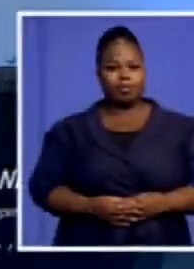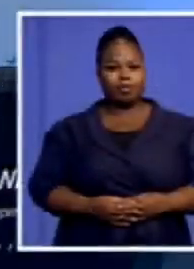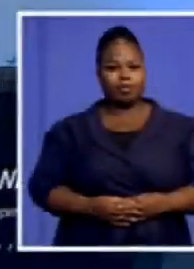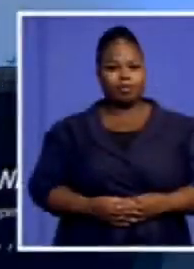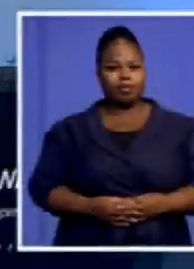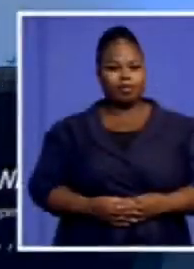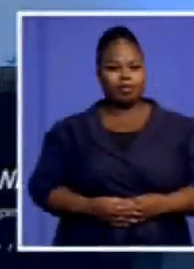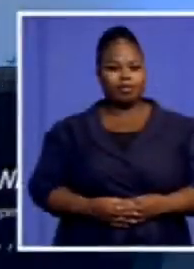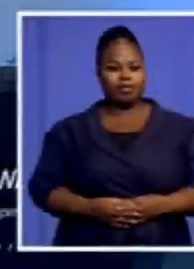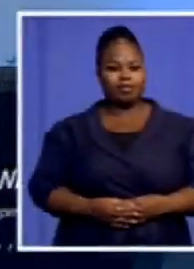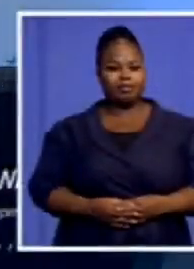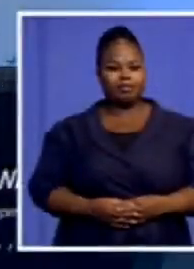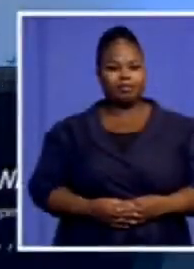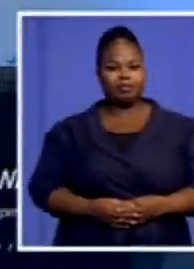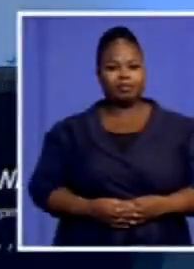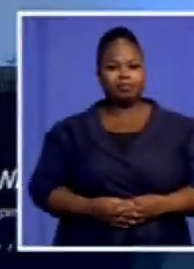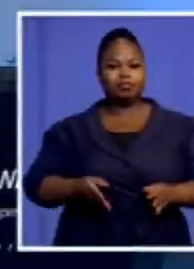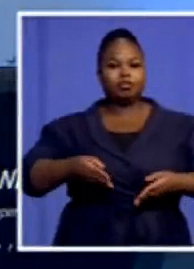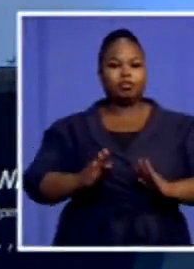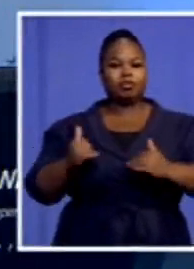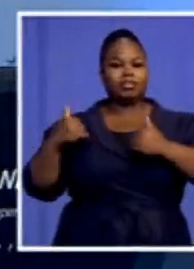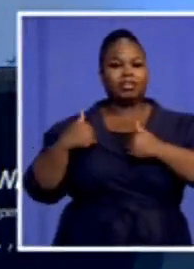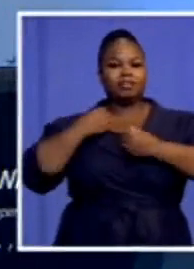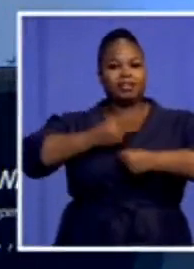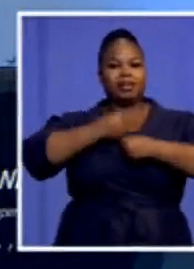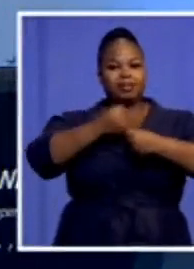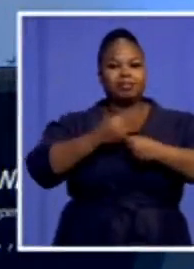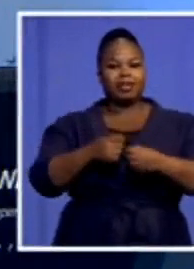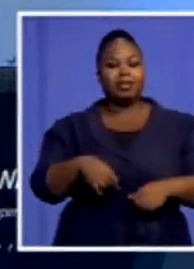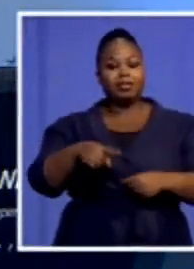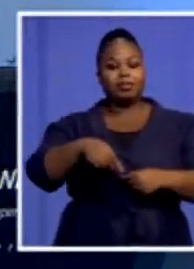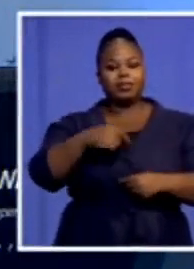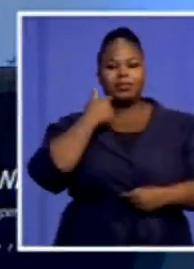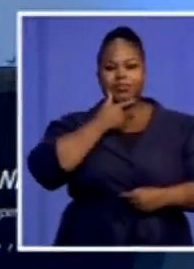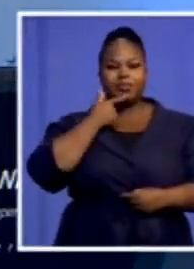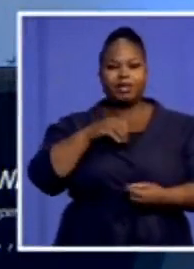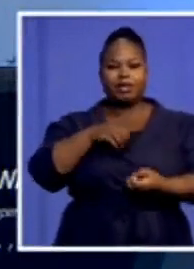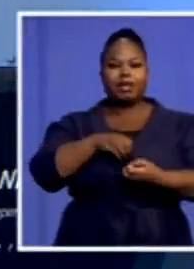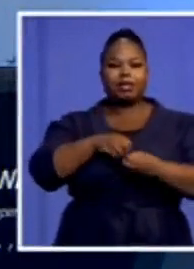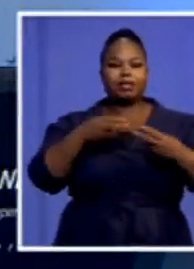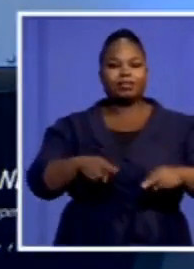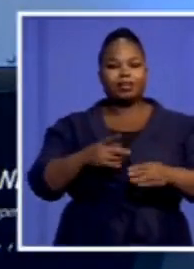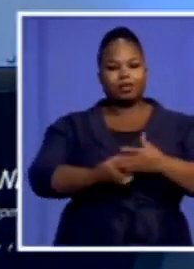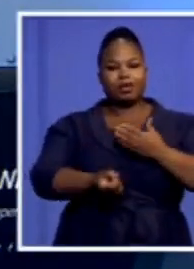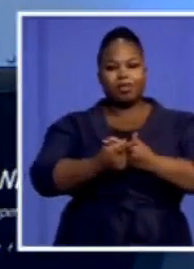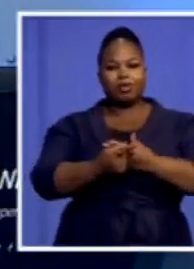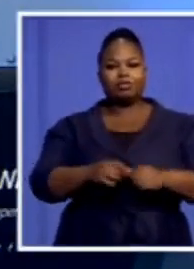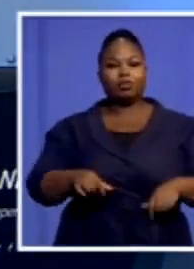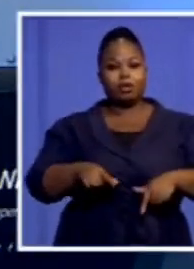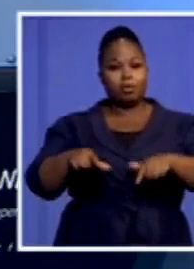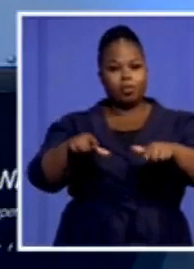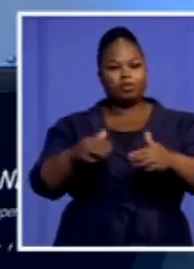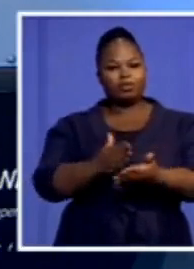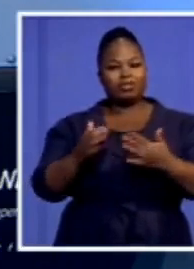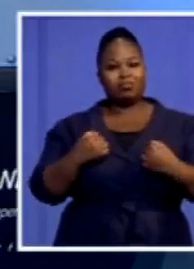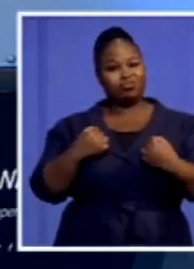The road safety campaign ahead of the busy Easter weekend is underway in Limpopo. Motorists driving vehicles that are not roadworthy have